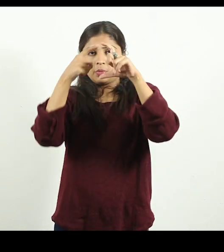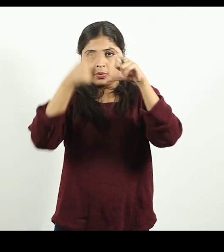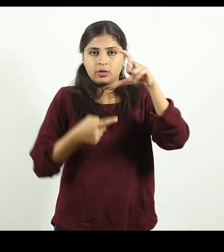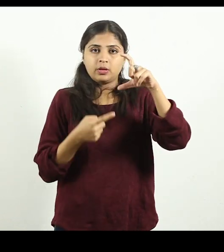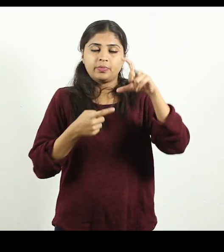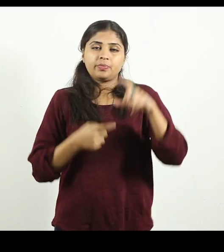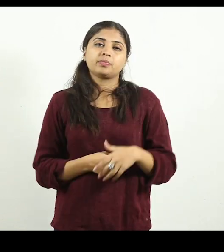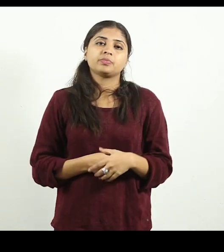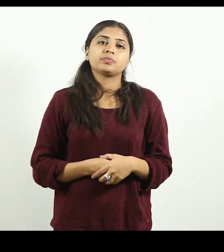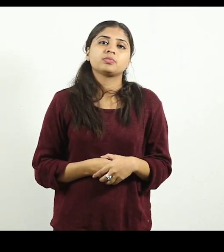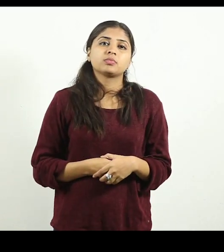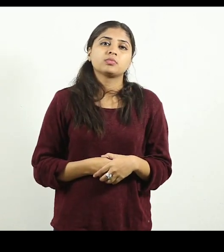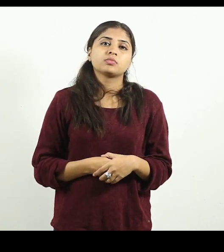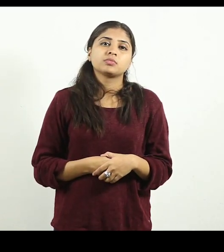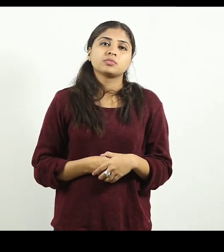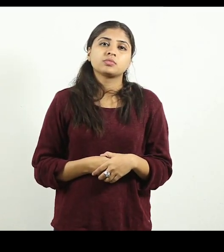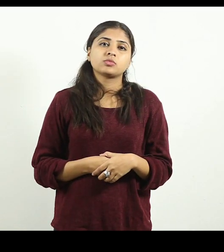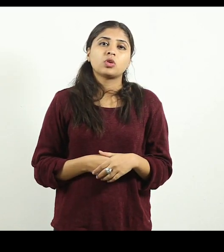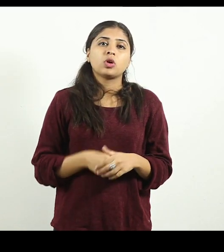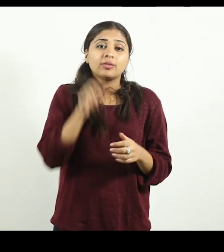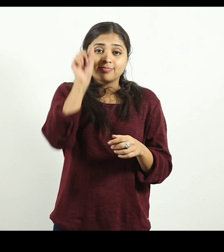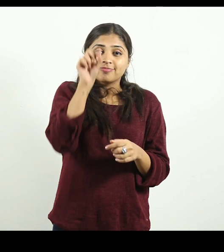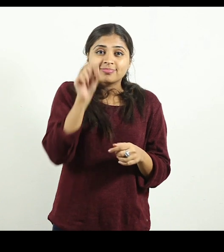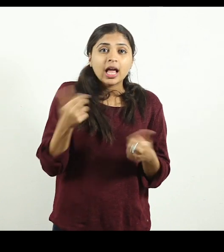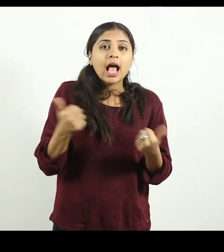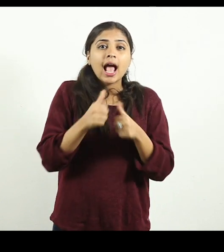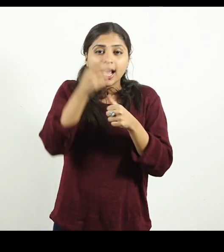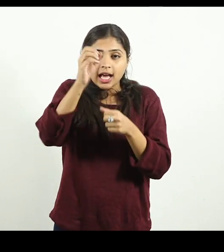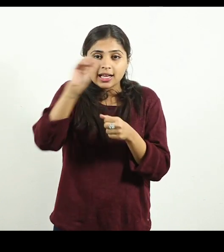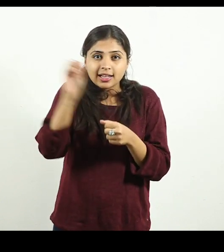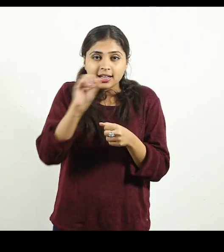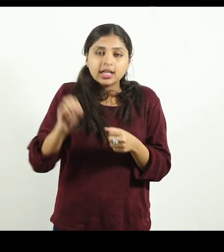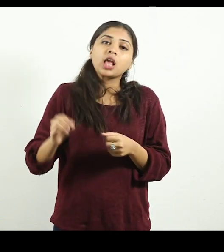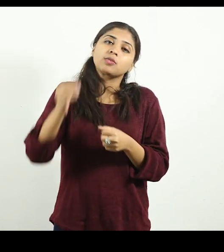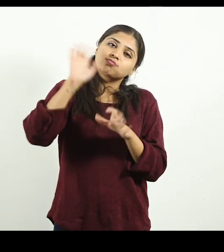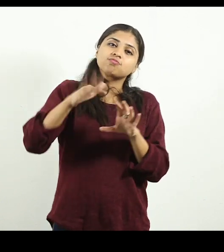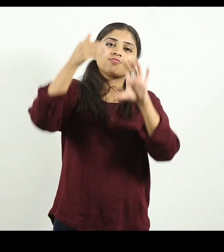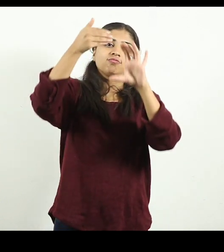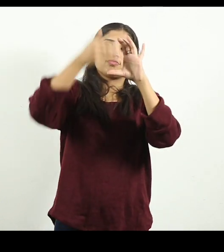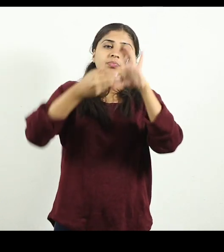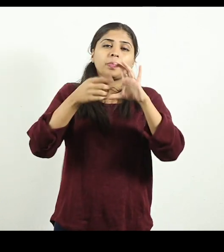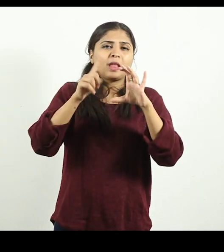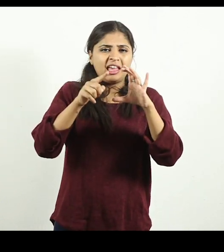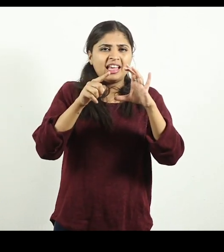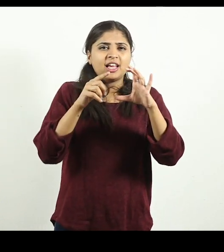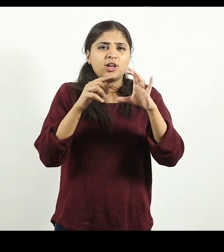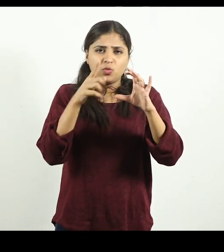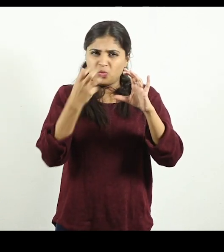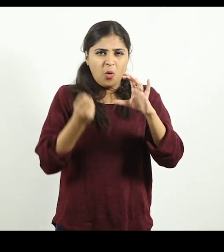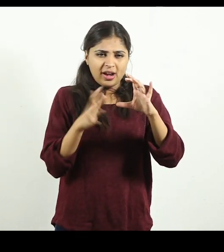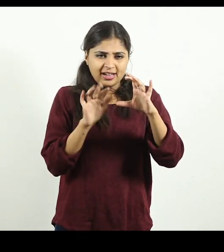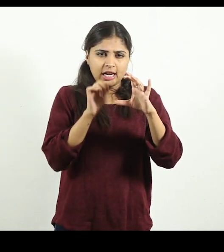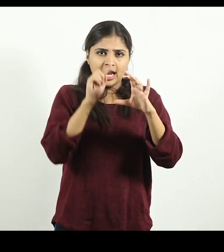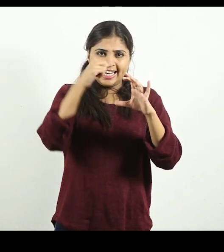column. To see the data or just one item either, remove the